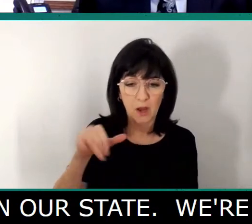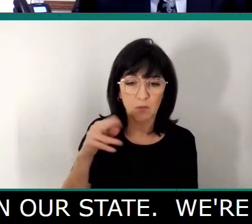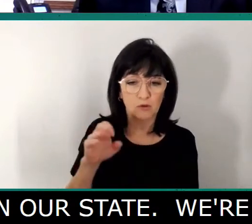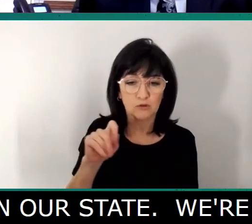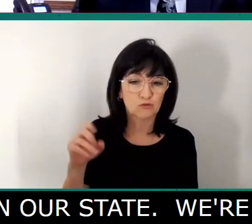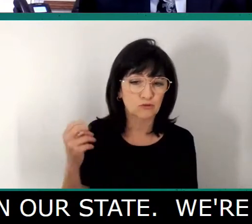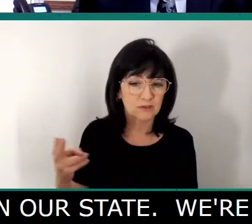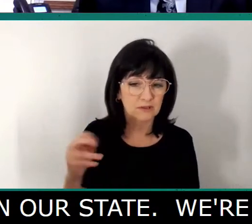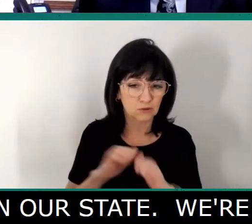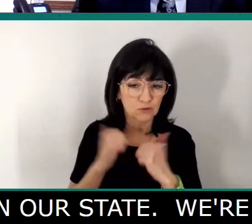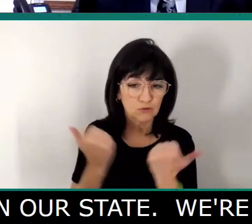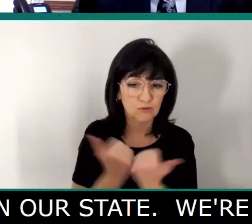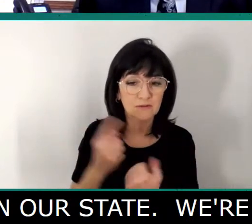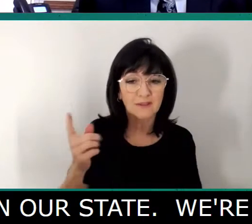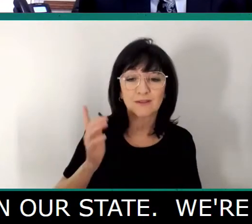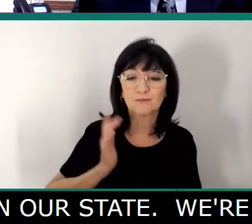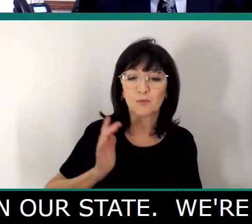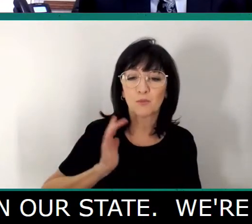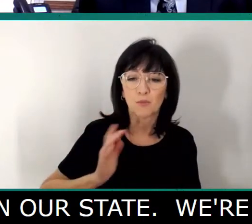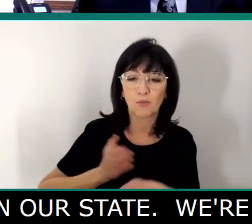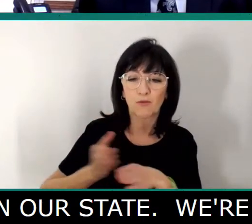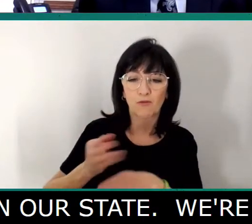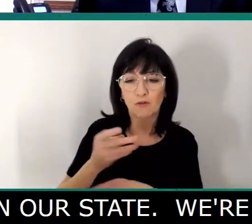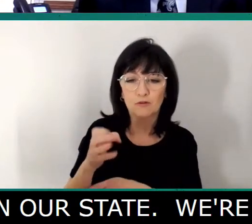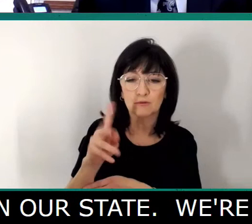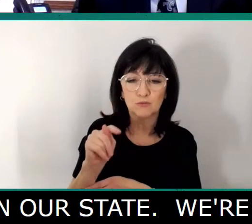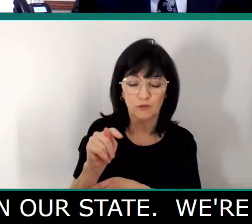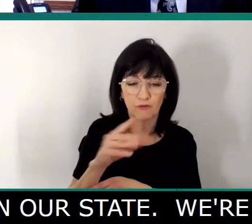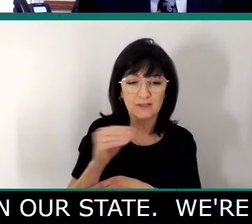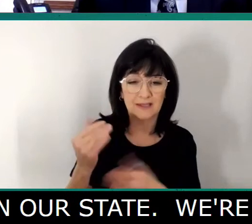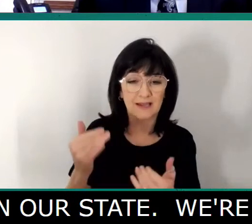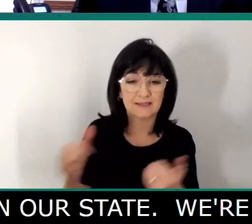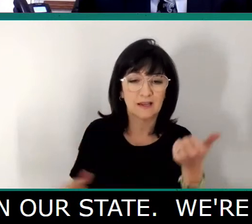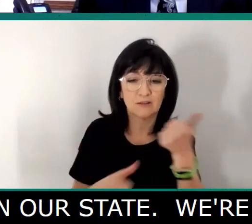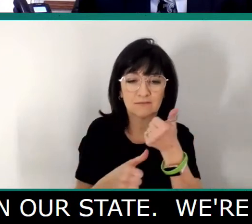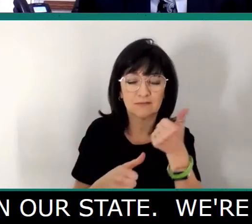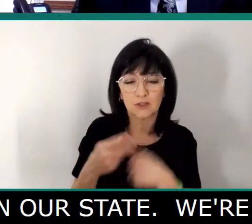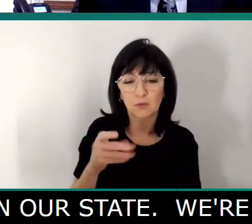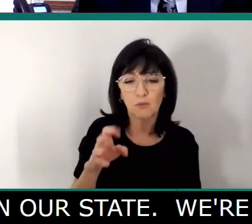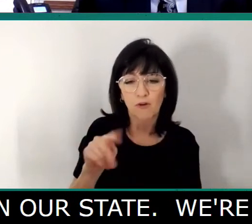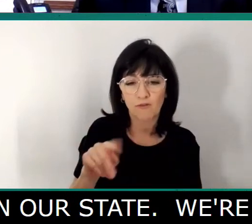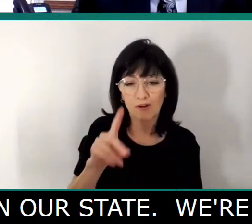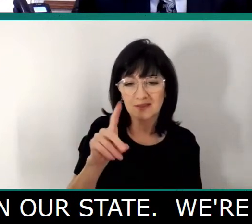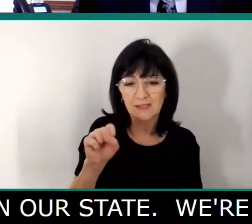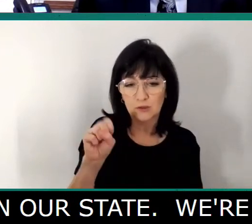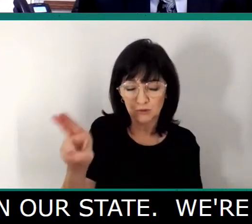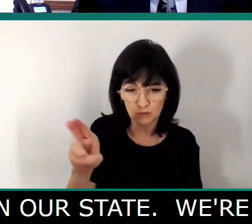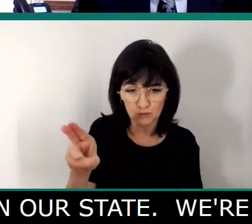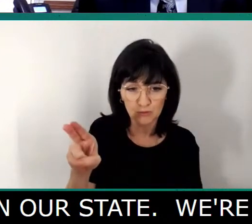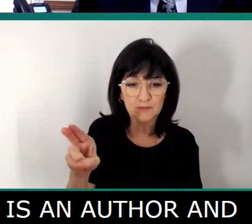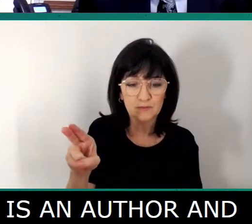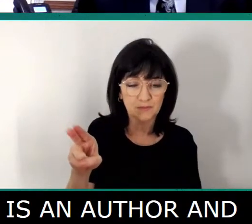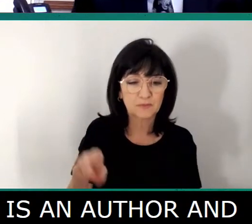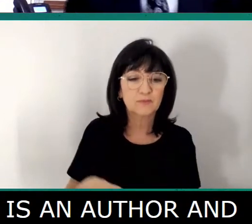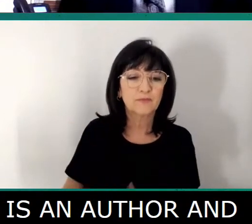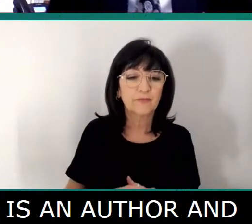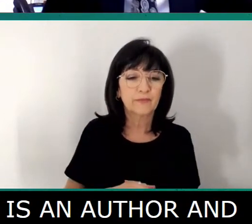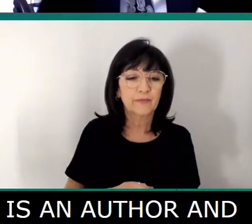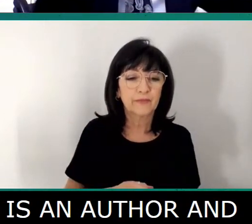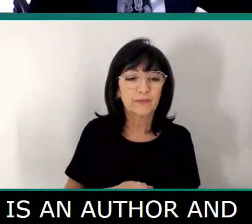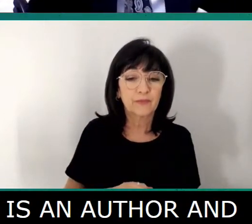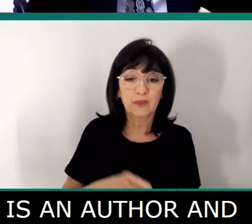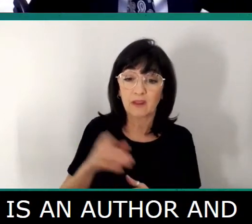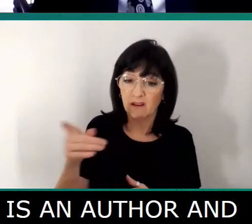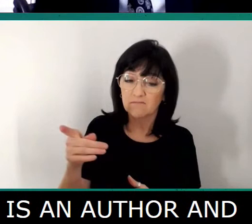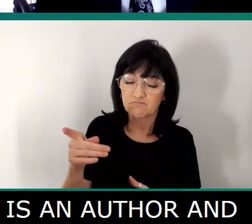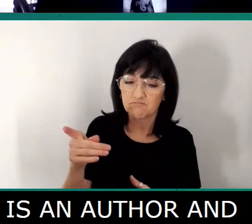associate provost and now professor emeritus of history at Delaware State University. Dr. Skelcher will be giving us a really